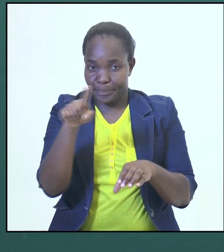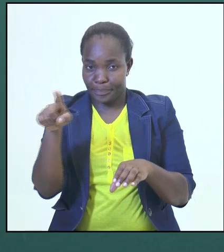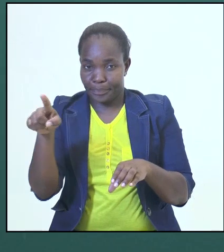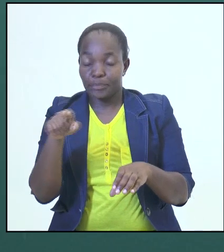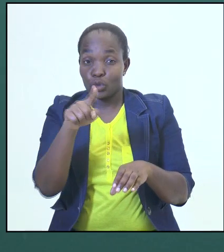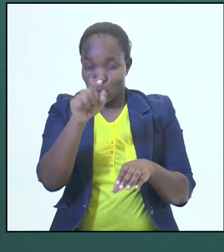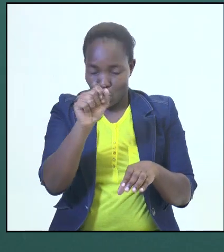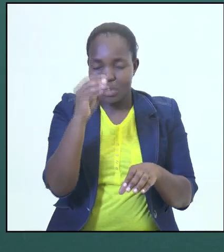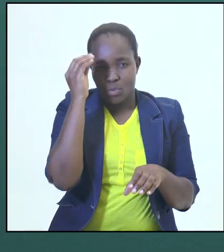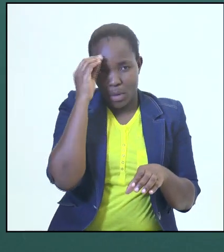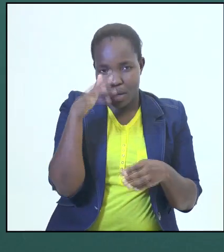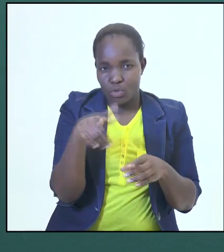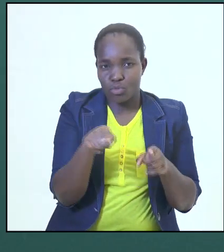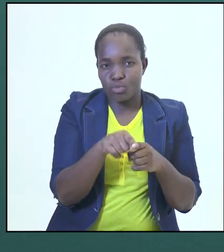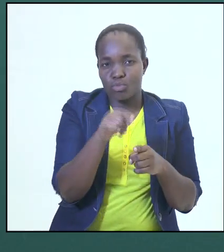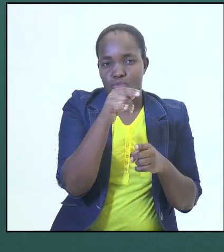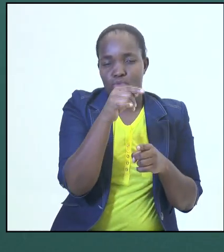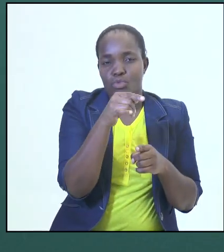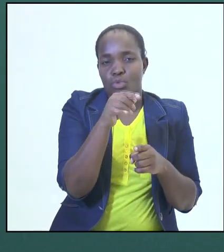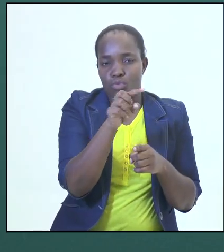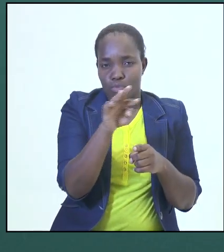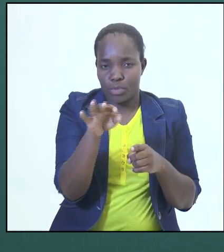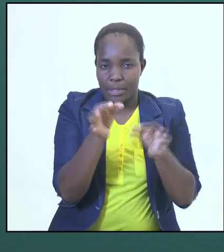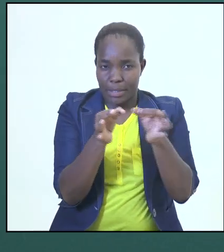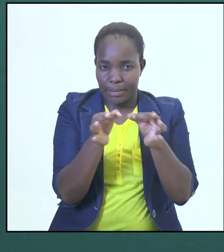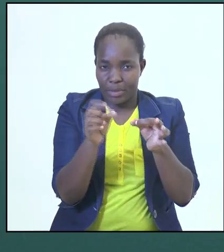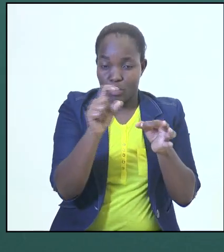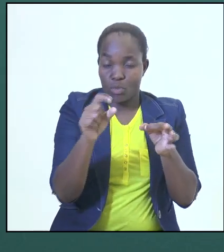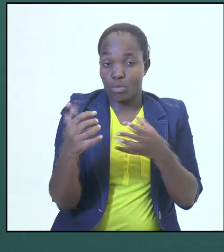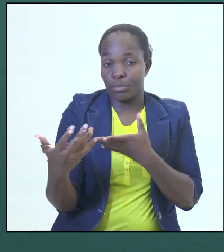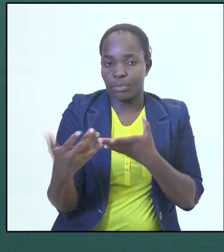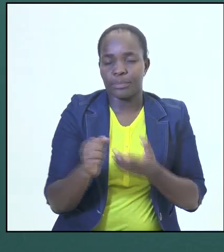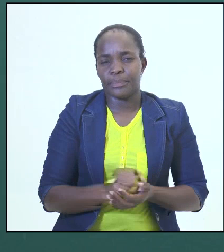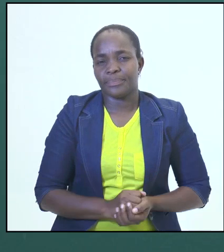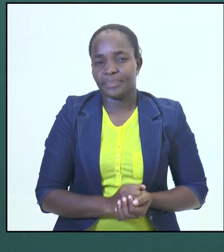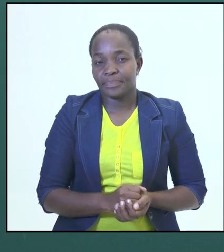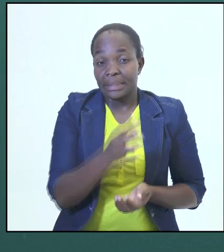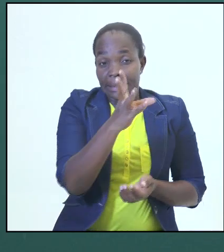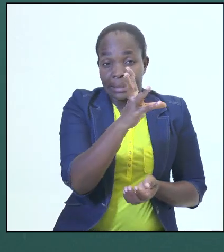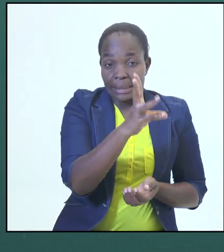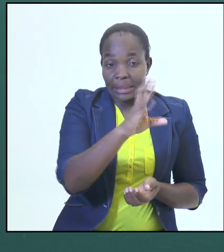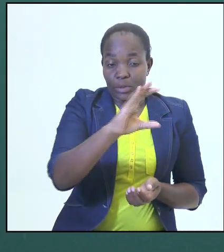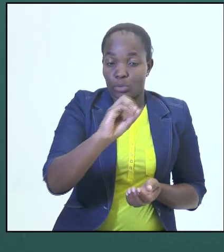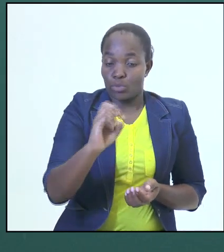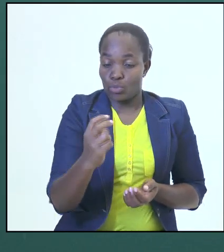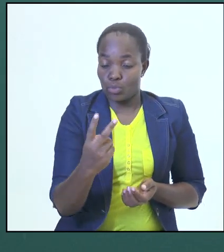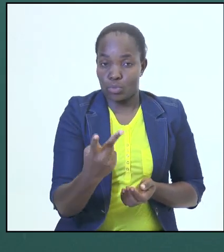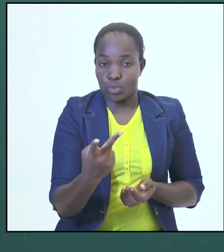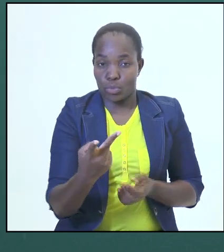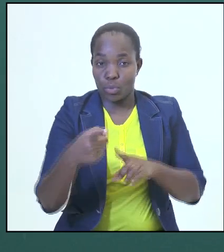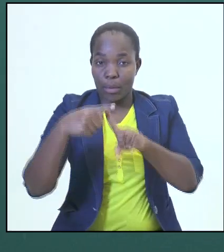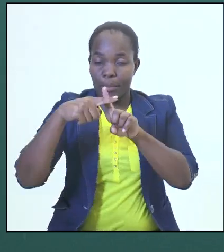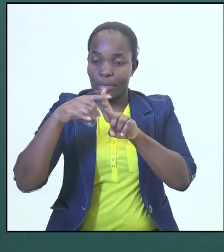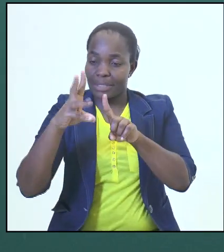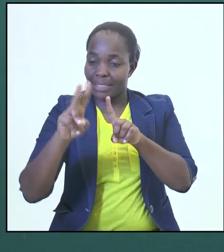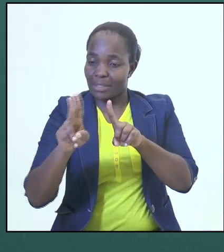to both write it down and explain this equation in words. 6 molecules of carbon dioxide plus